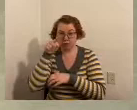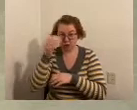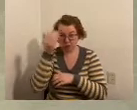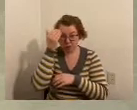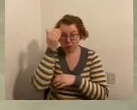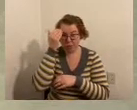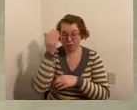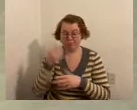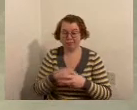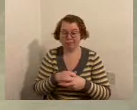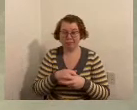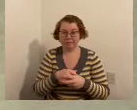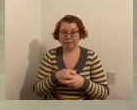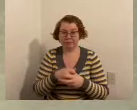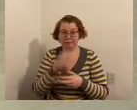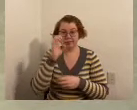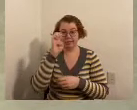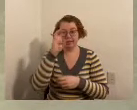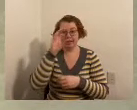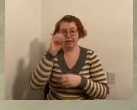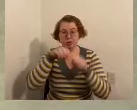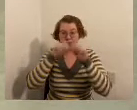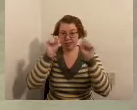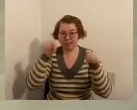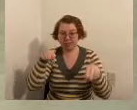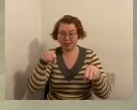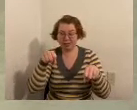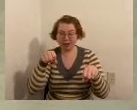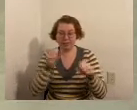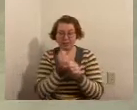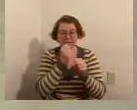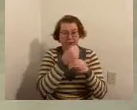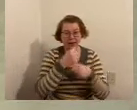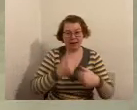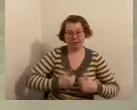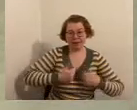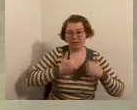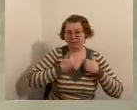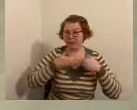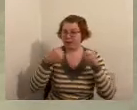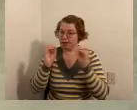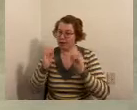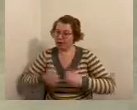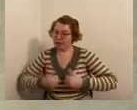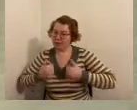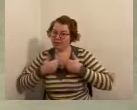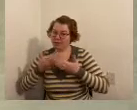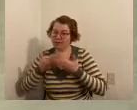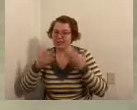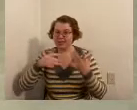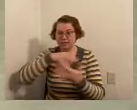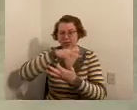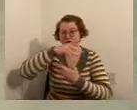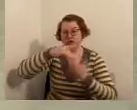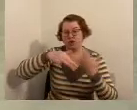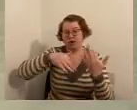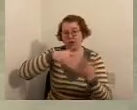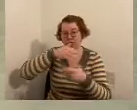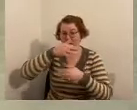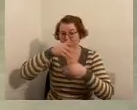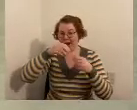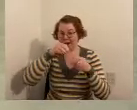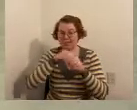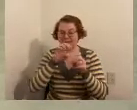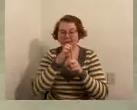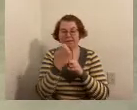An ecosystem is made up of living and non-living things that interact in